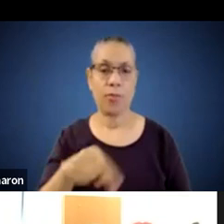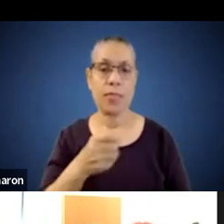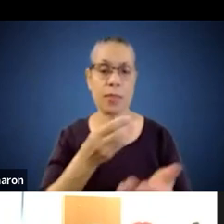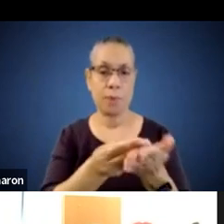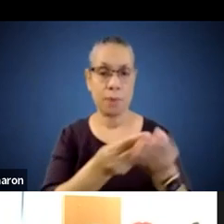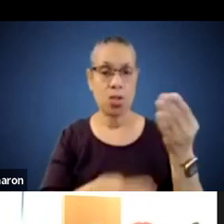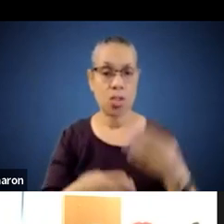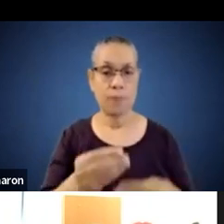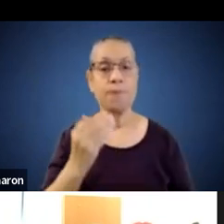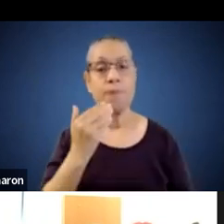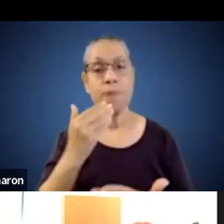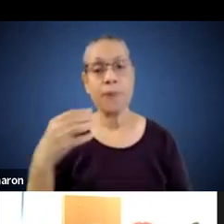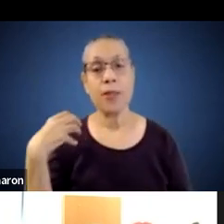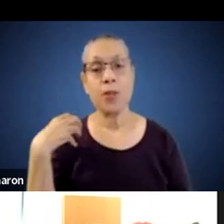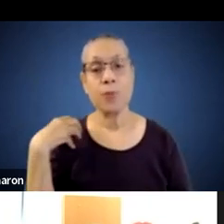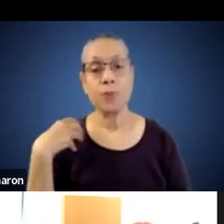chair